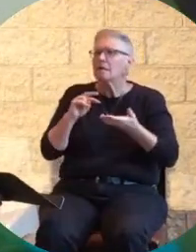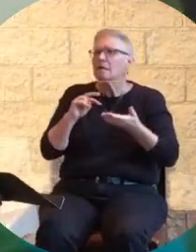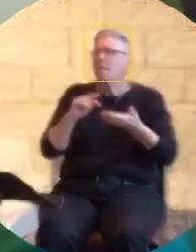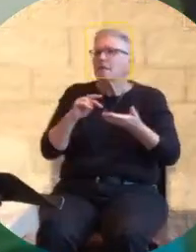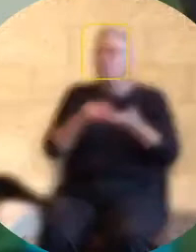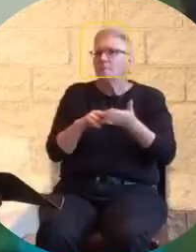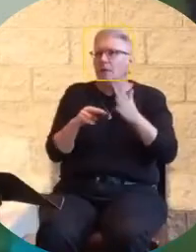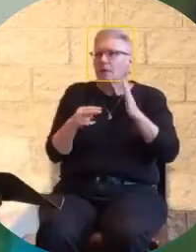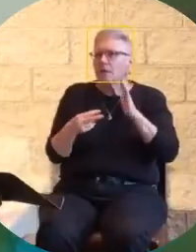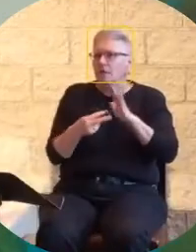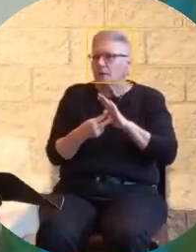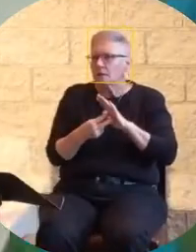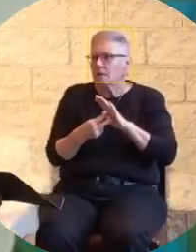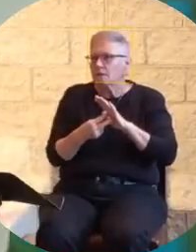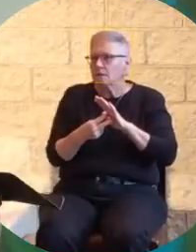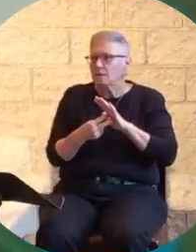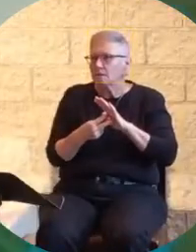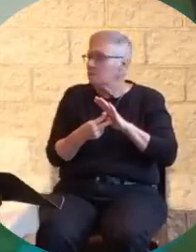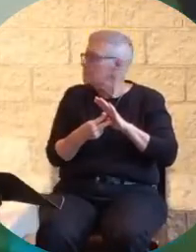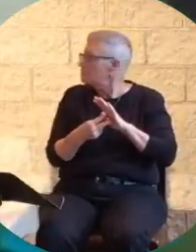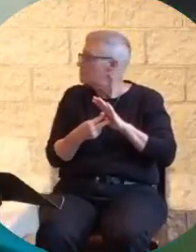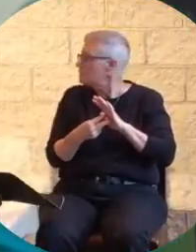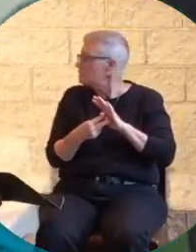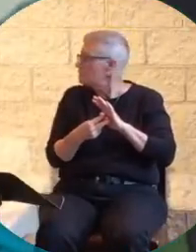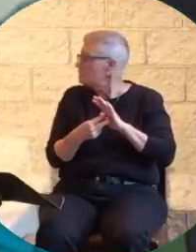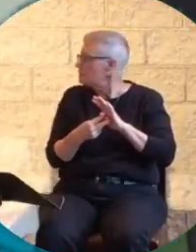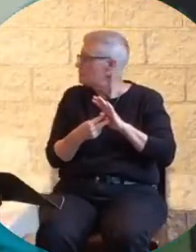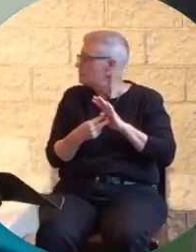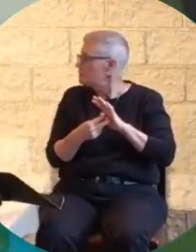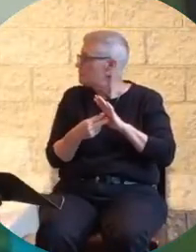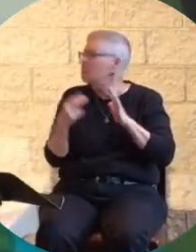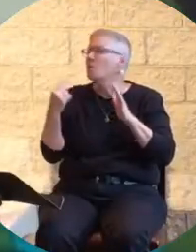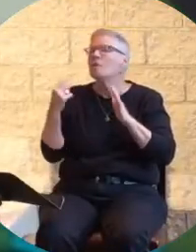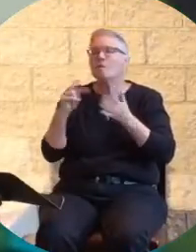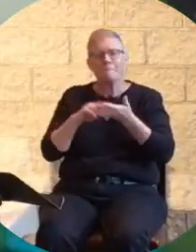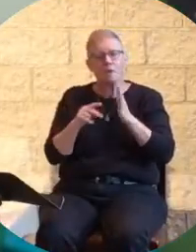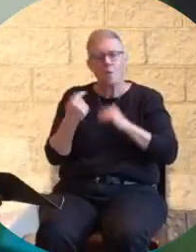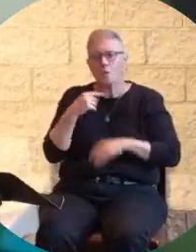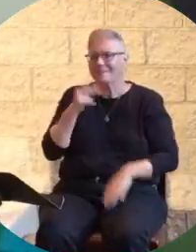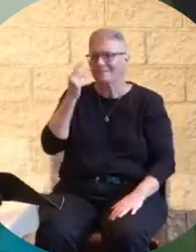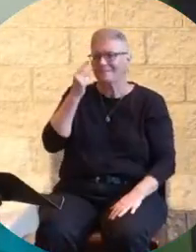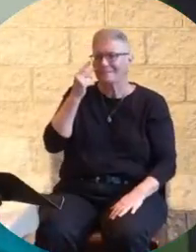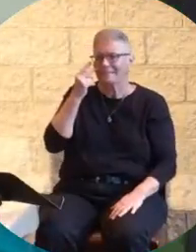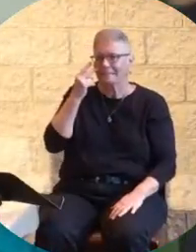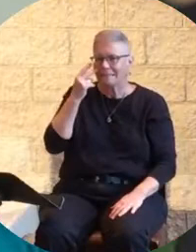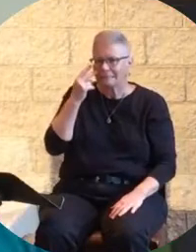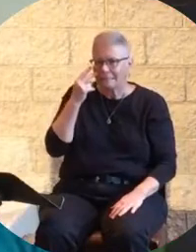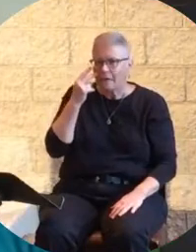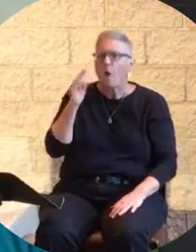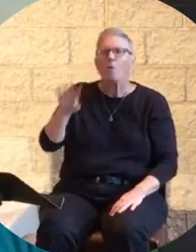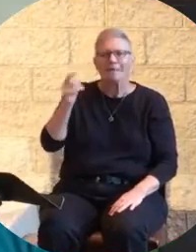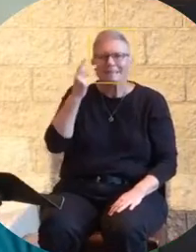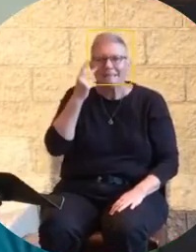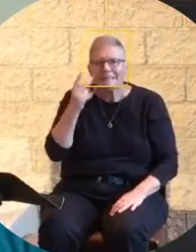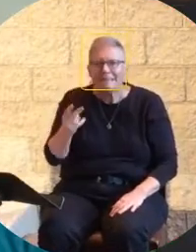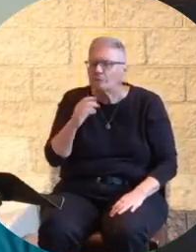don't see them. We see them. We see them and we say, no longer powerful.